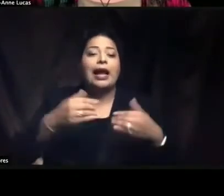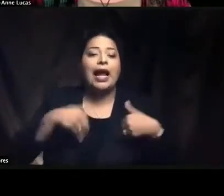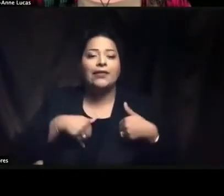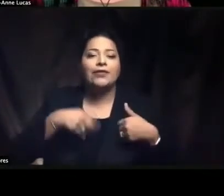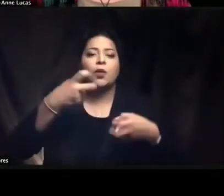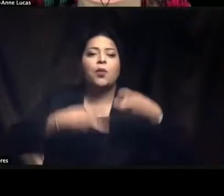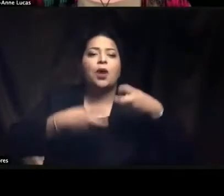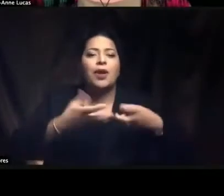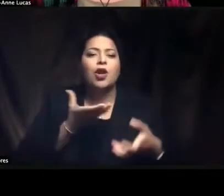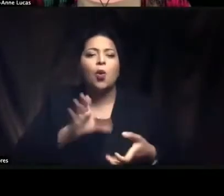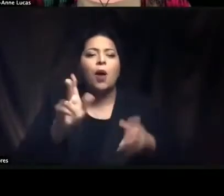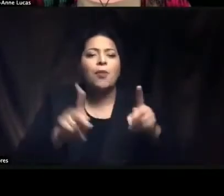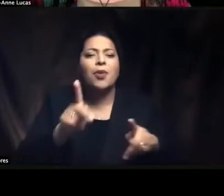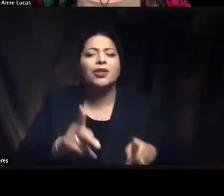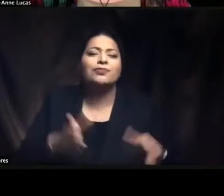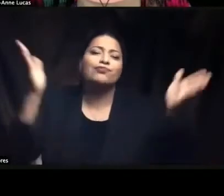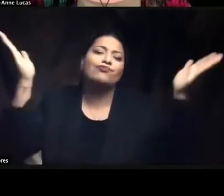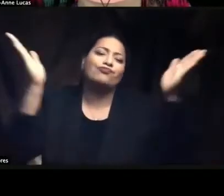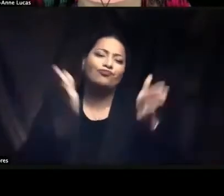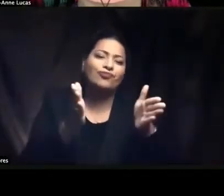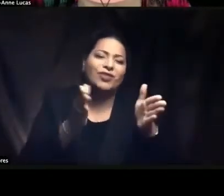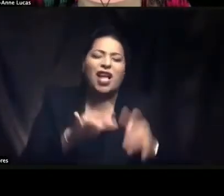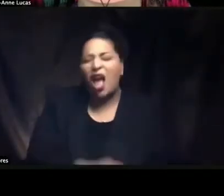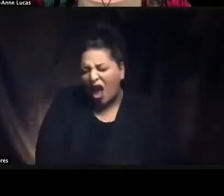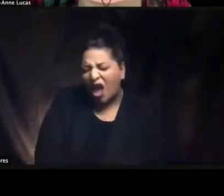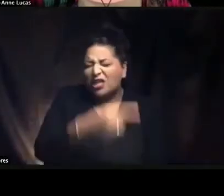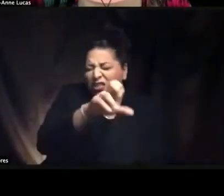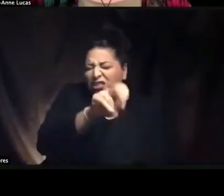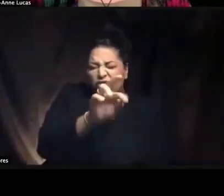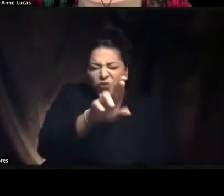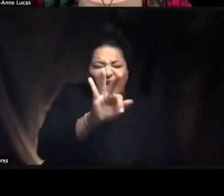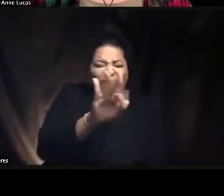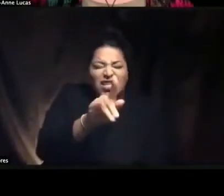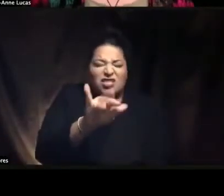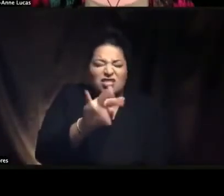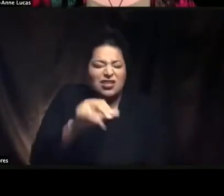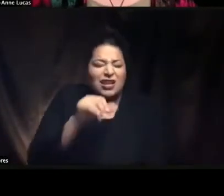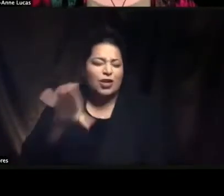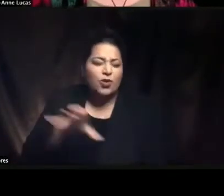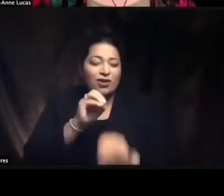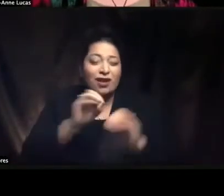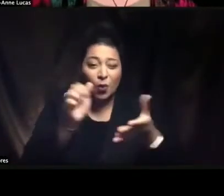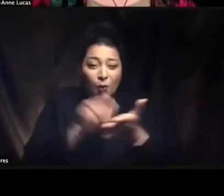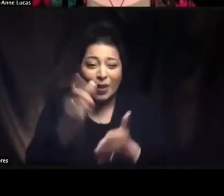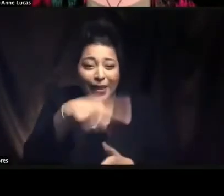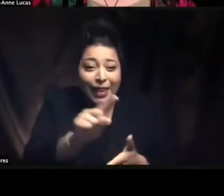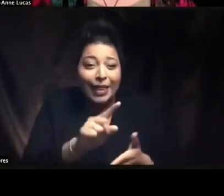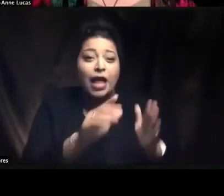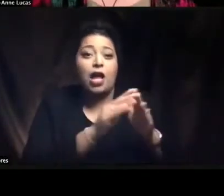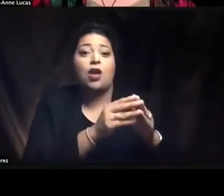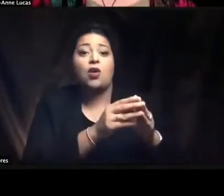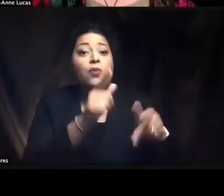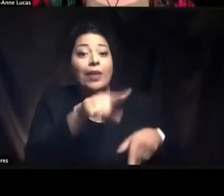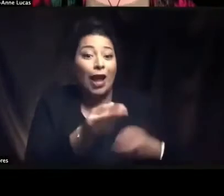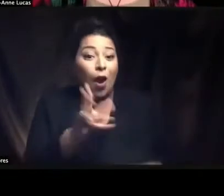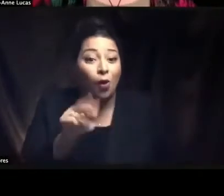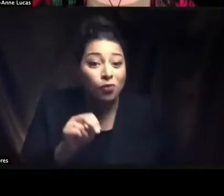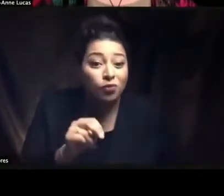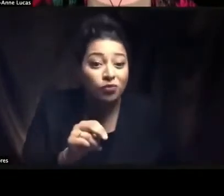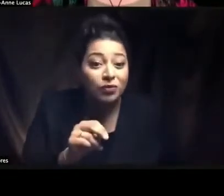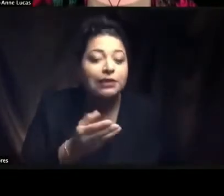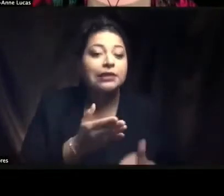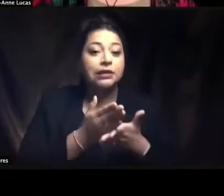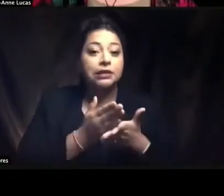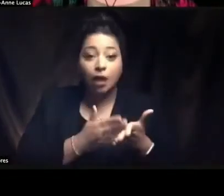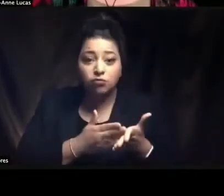issue, I don't want people to just cry gentrification because they didn't do anything with their property. So some property